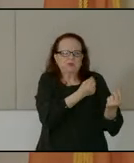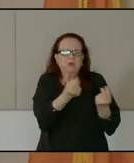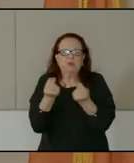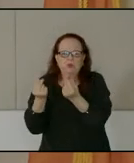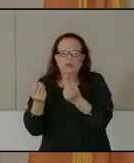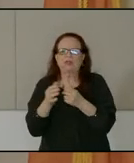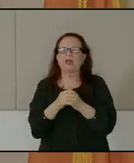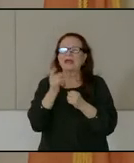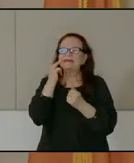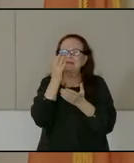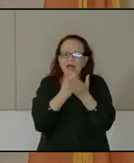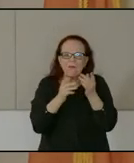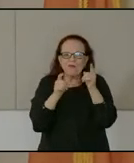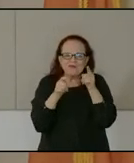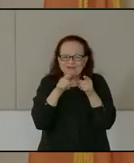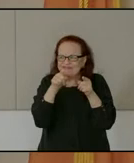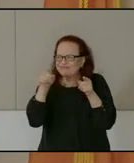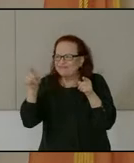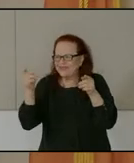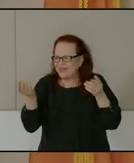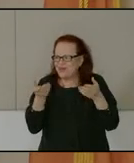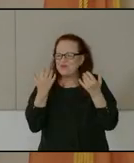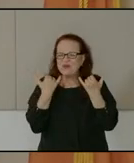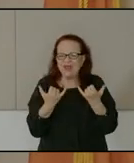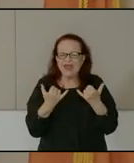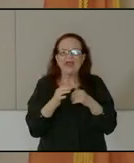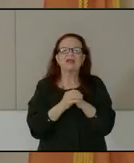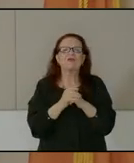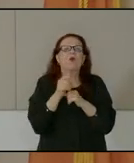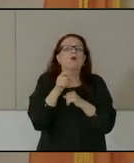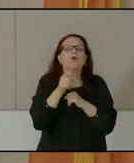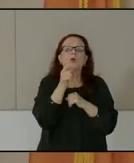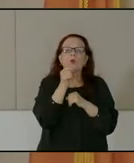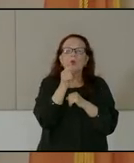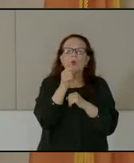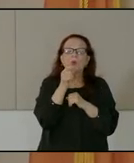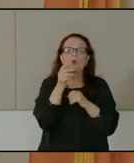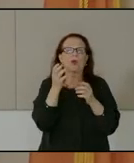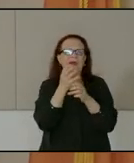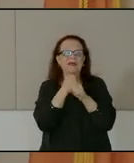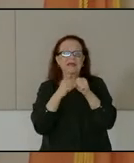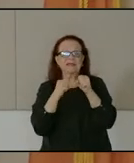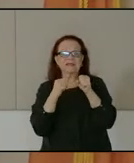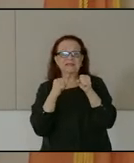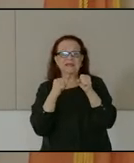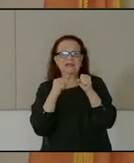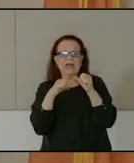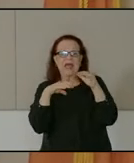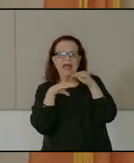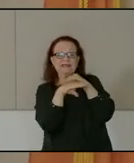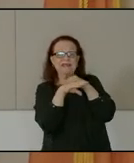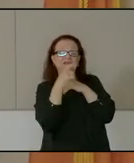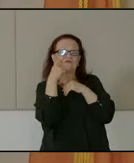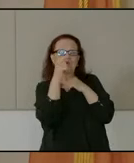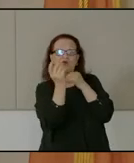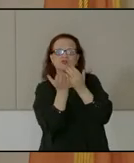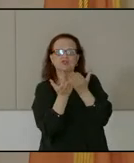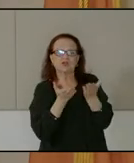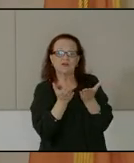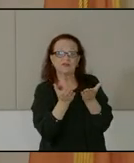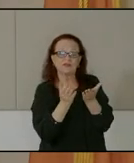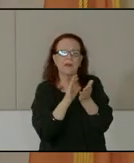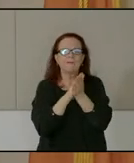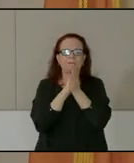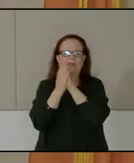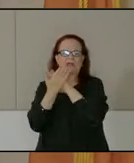well. So, you know, what we found is that the folks that you can get access to services quickly will become